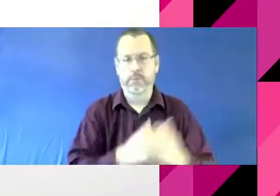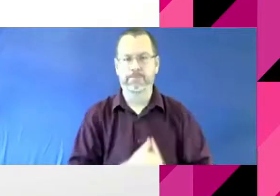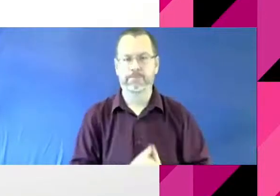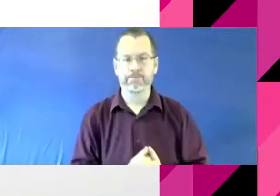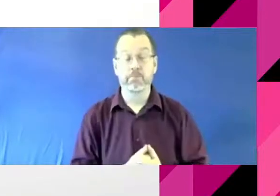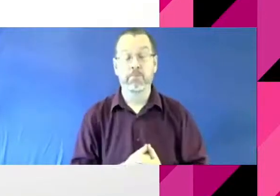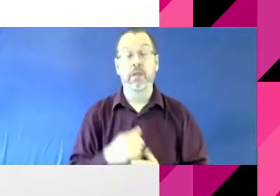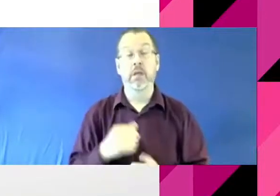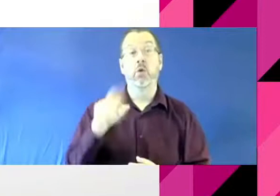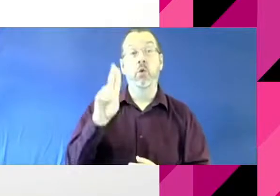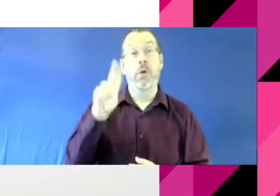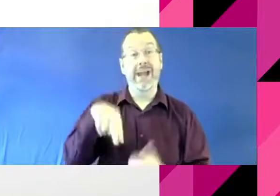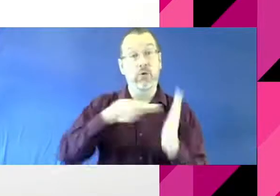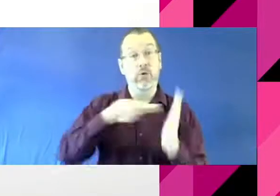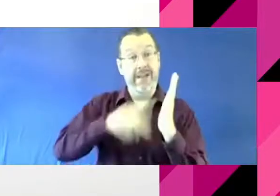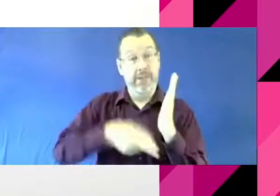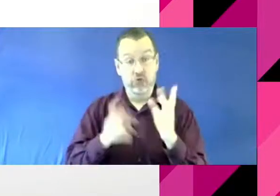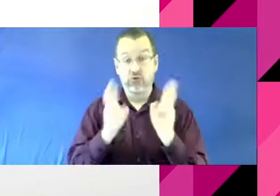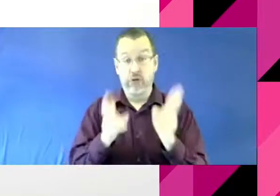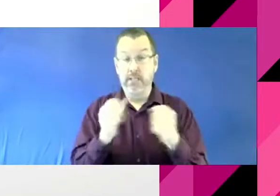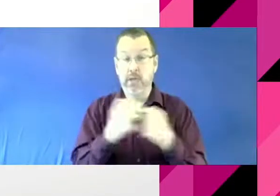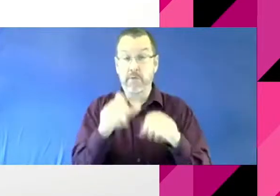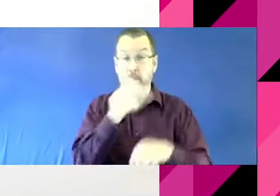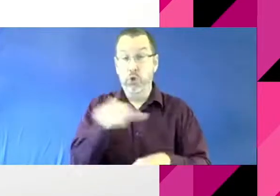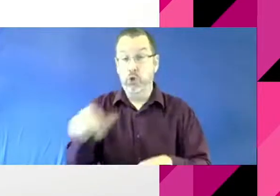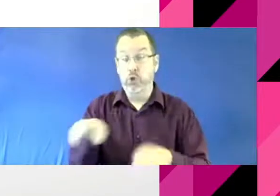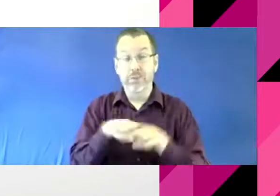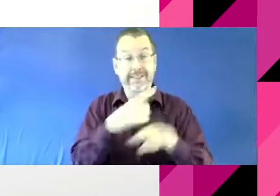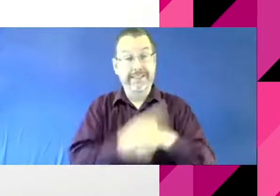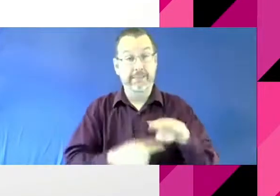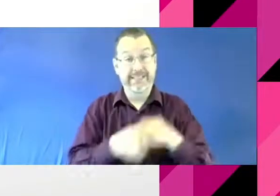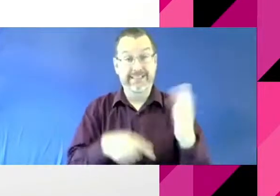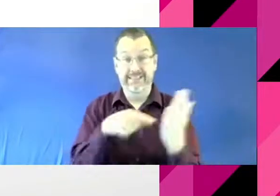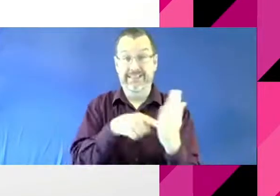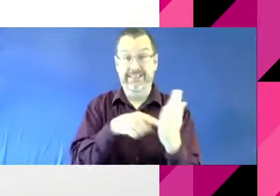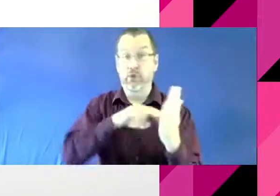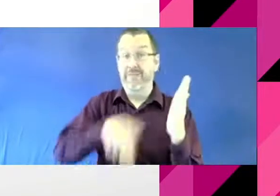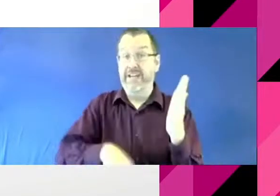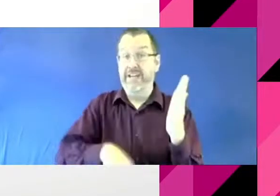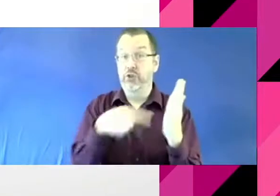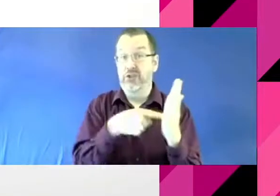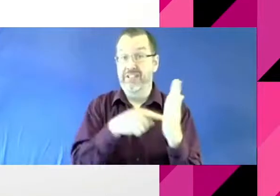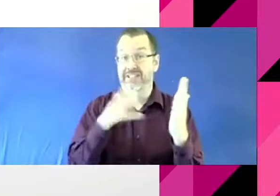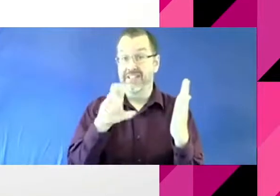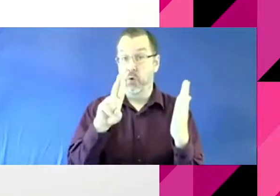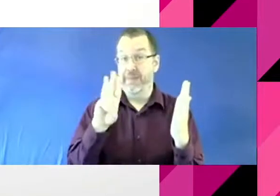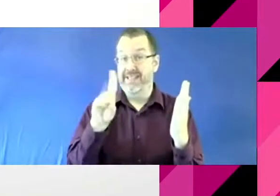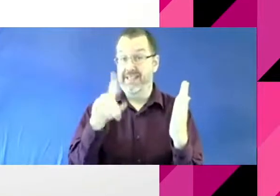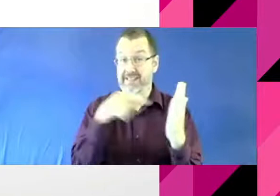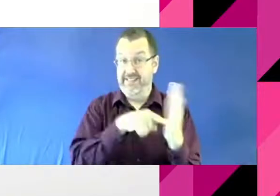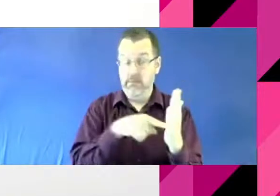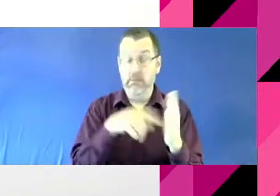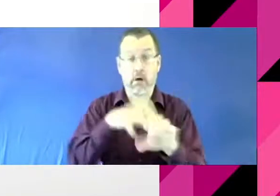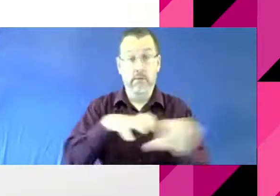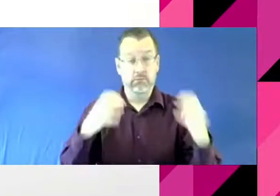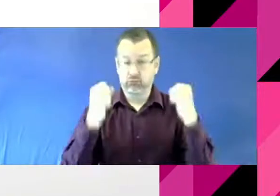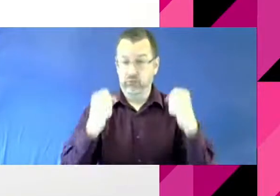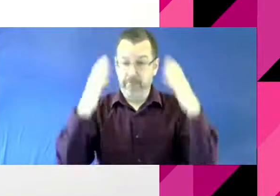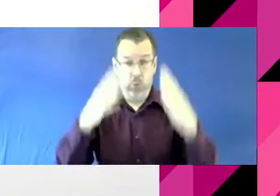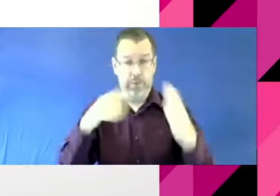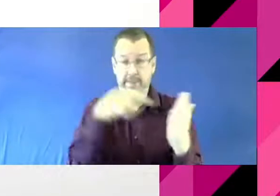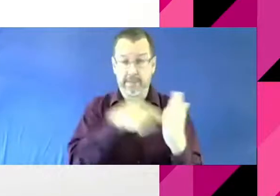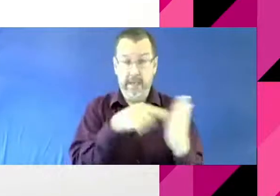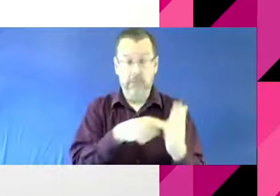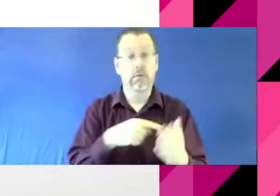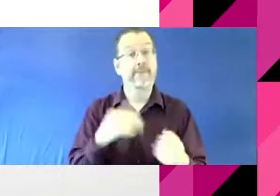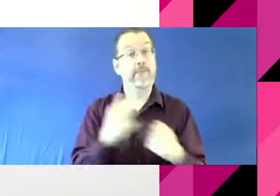UN Convention on the Rights of Persons with Disabilities, which this conference is focused on, is a huge priority for me.